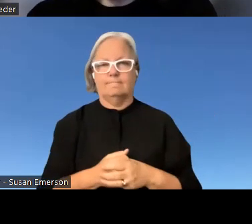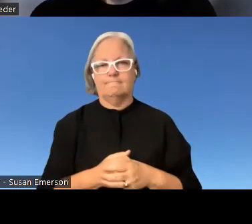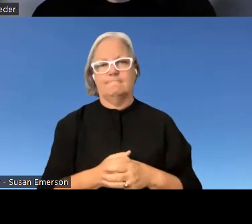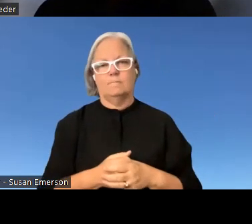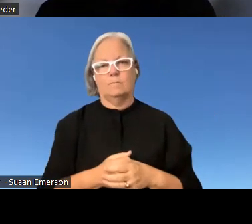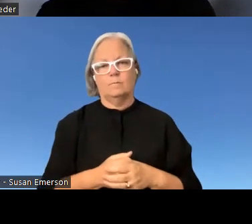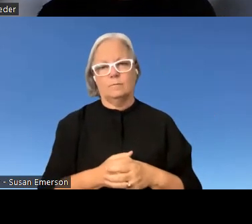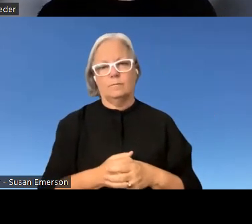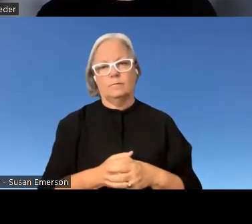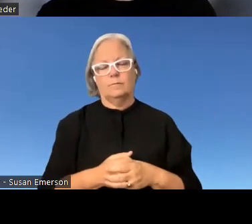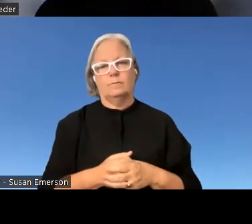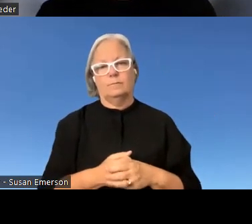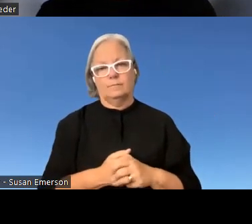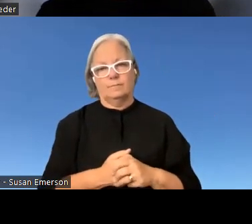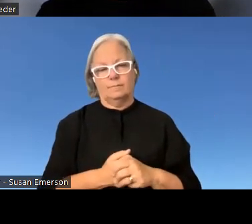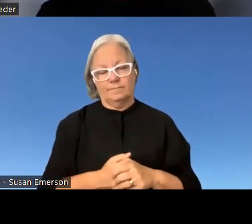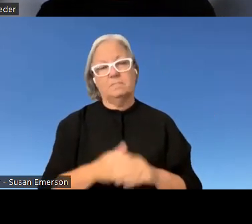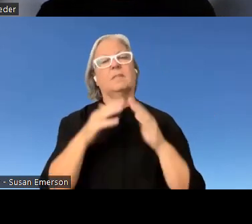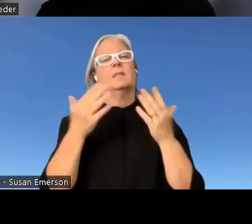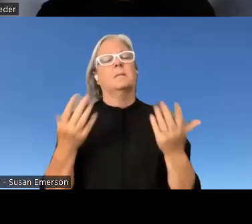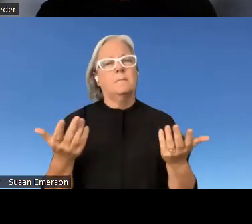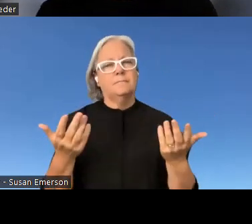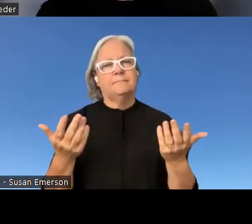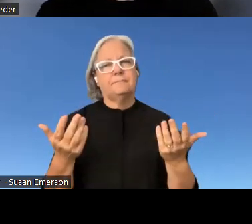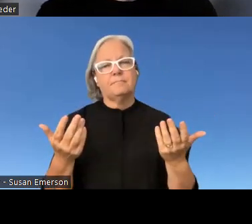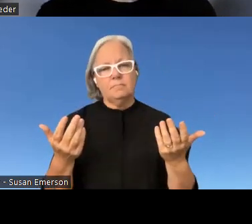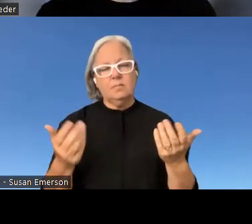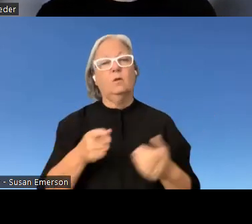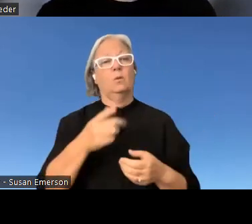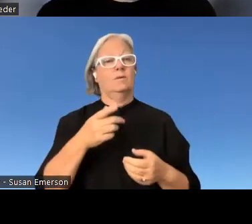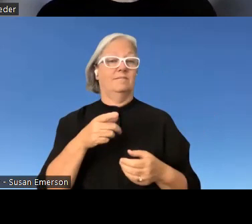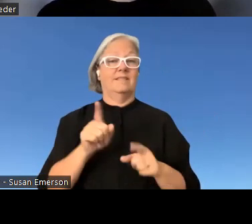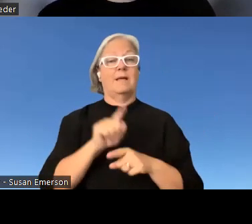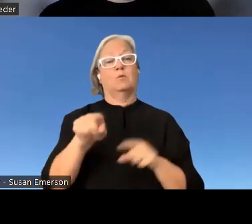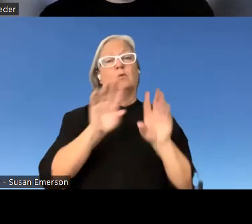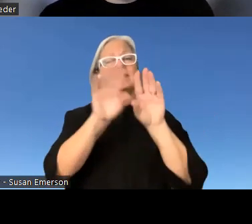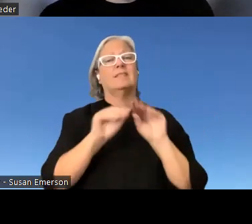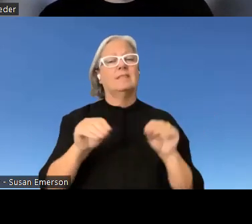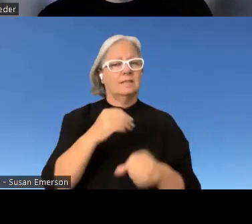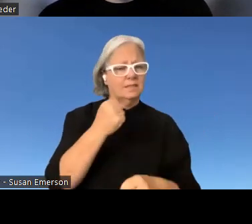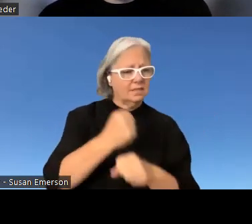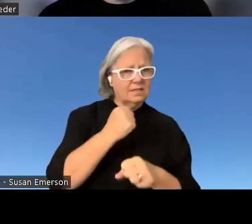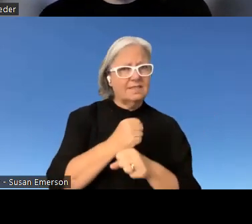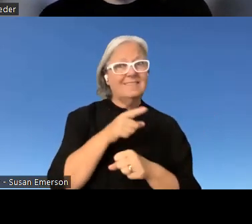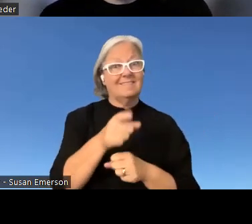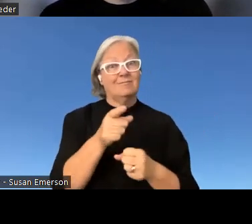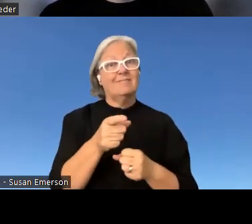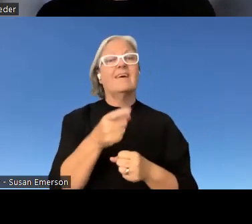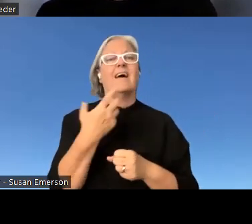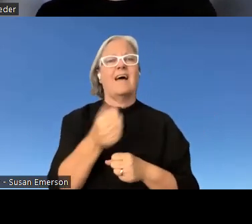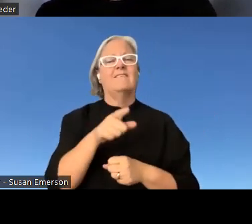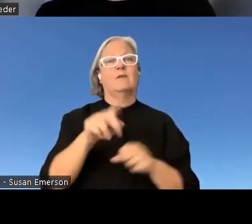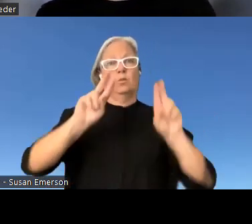So the added value for being a Zero Project awardees. So awardees will receive international